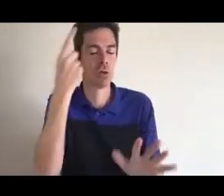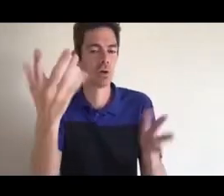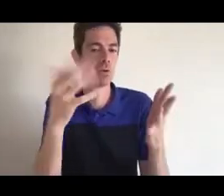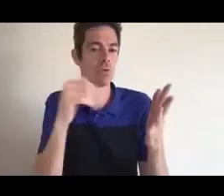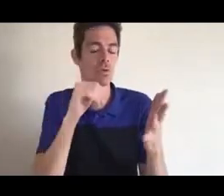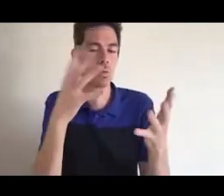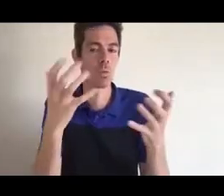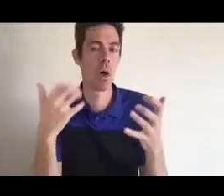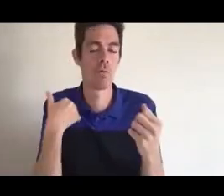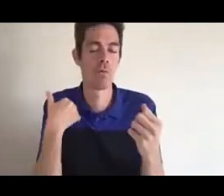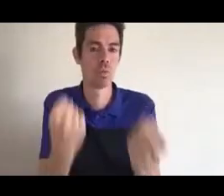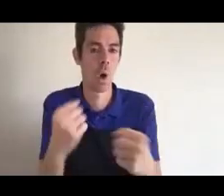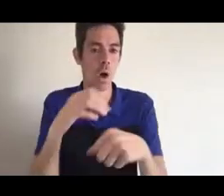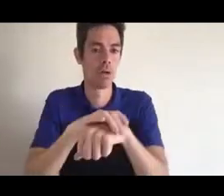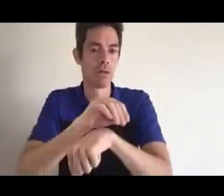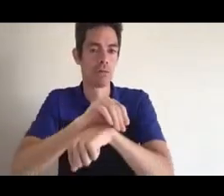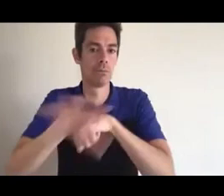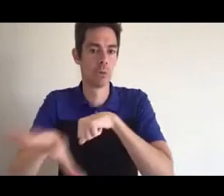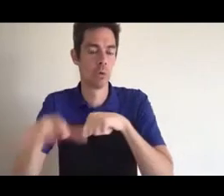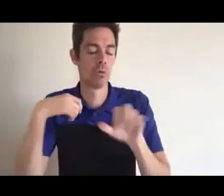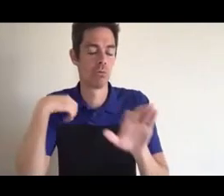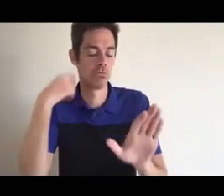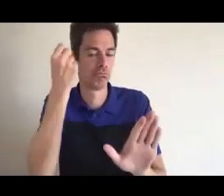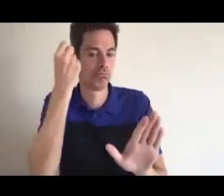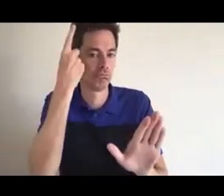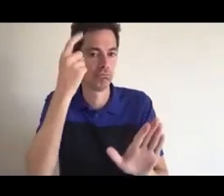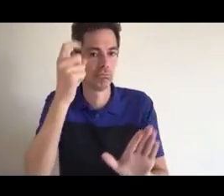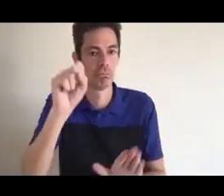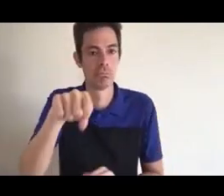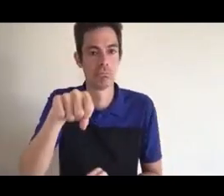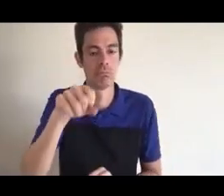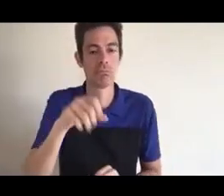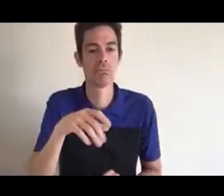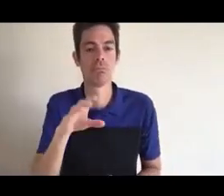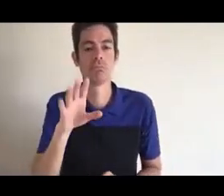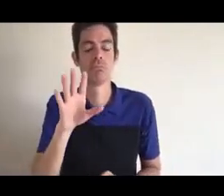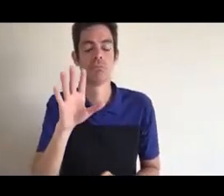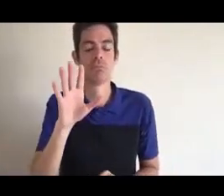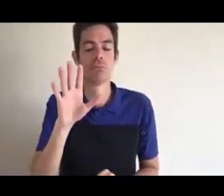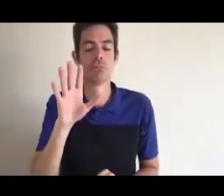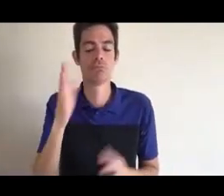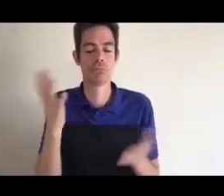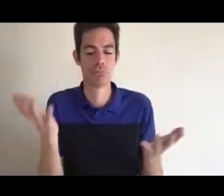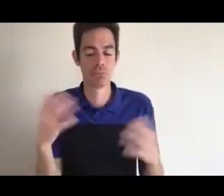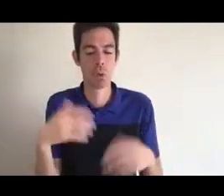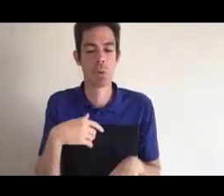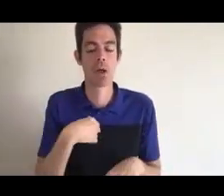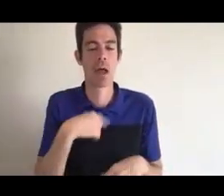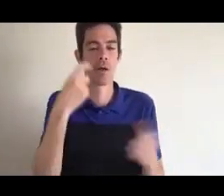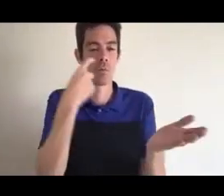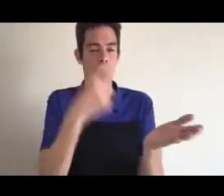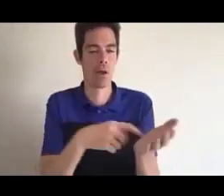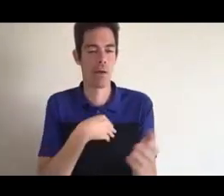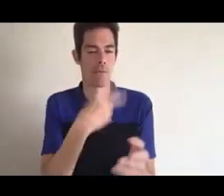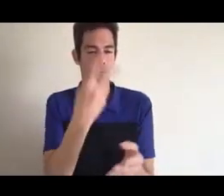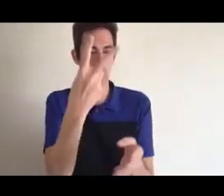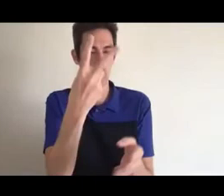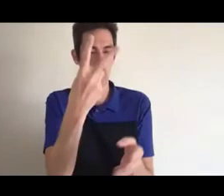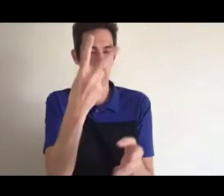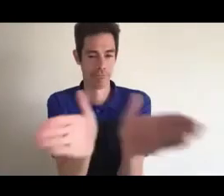look into it more to understand. I understand that we don't want such a strong English